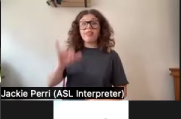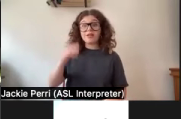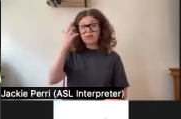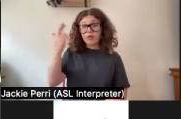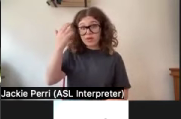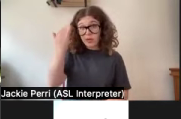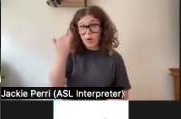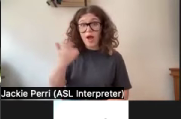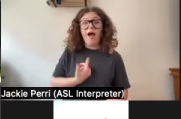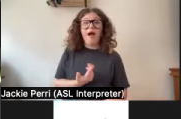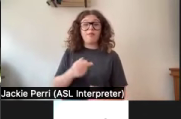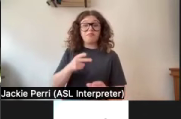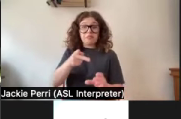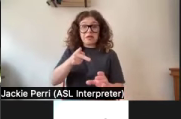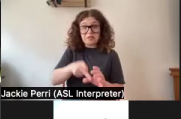much.